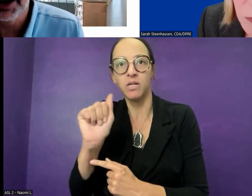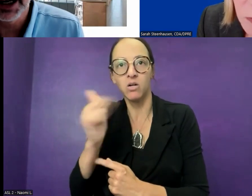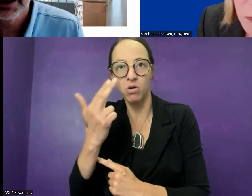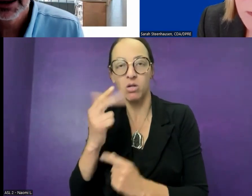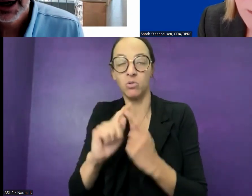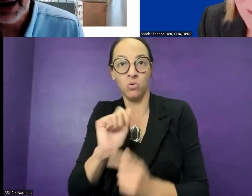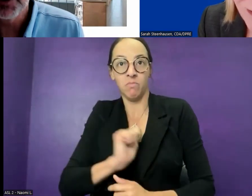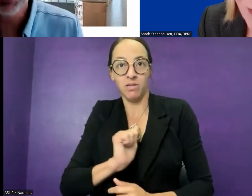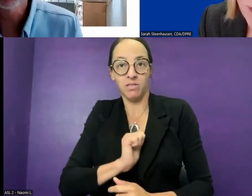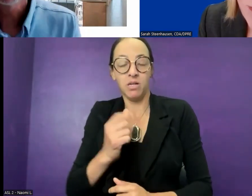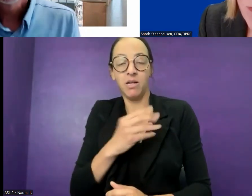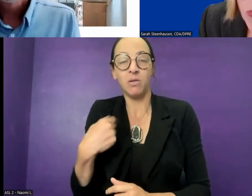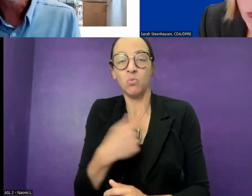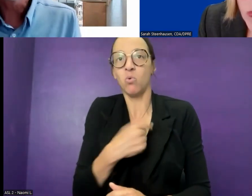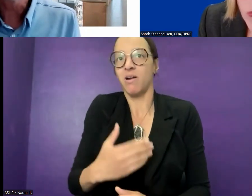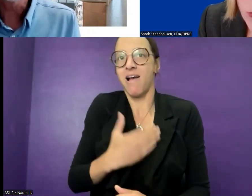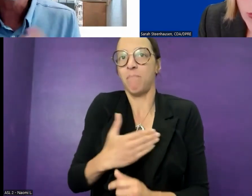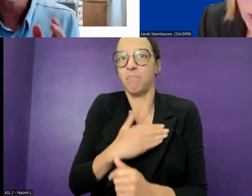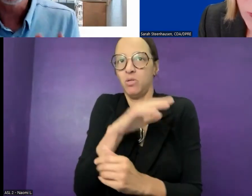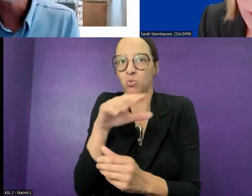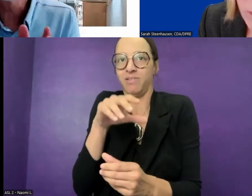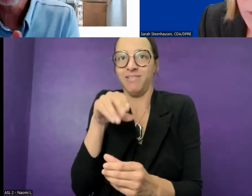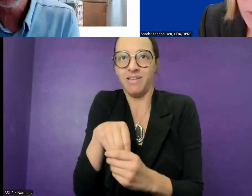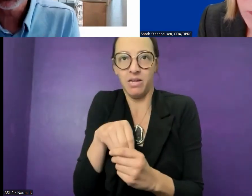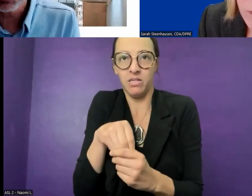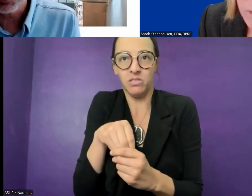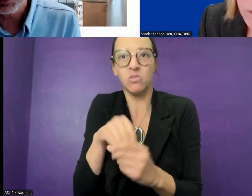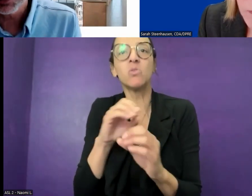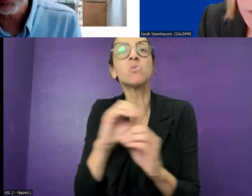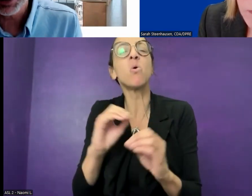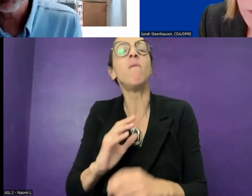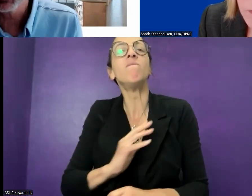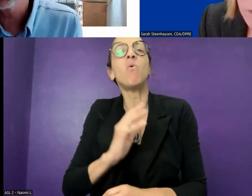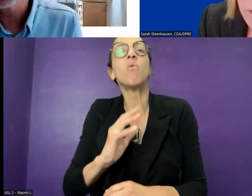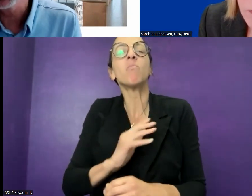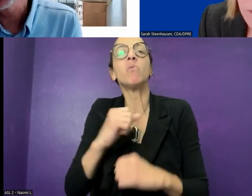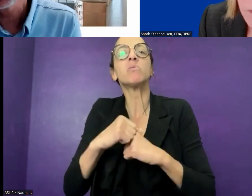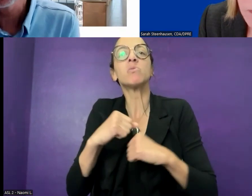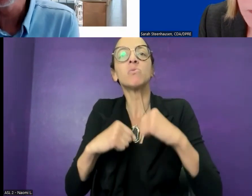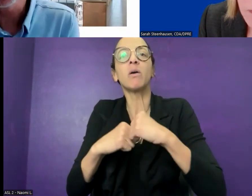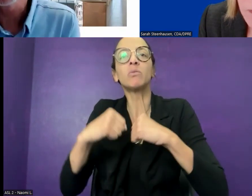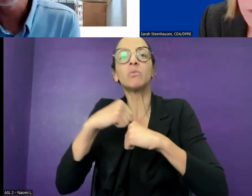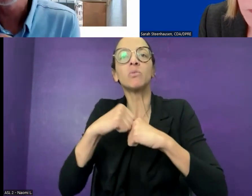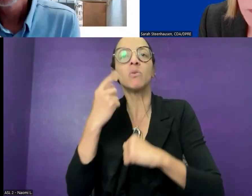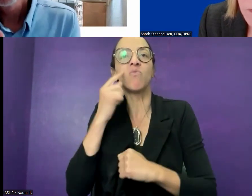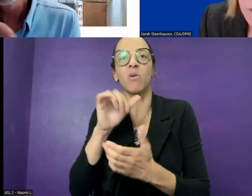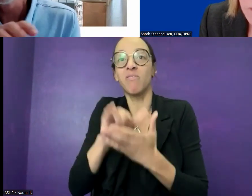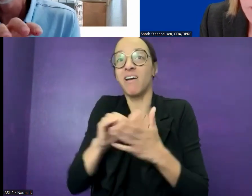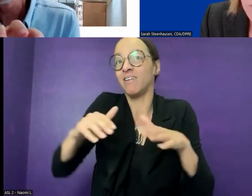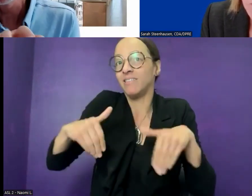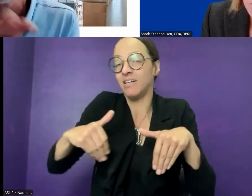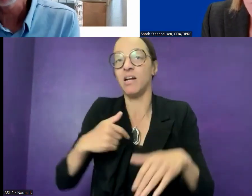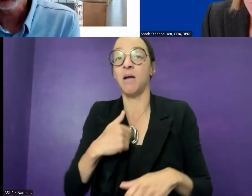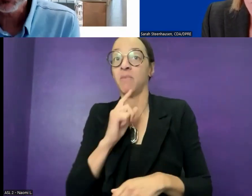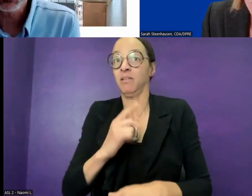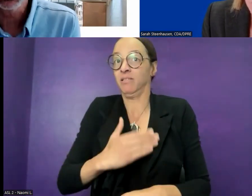engage on that. We haven't, like, there's not a formal structure for that, which is why I'm actually glad. We're